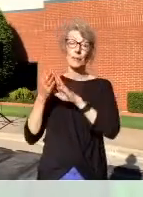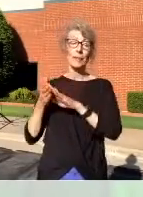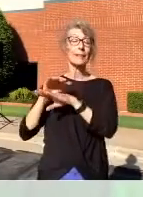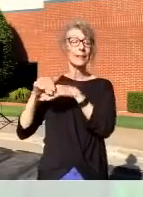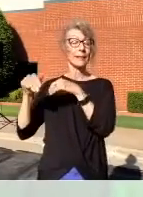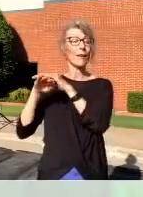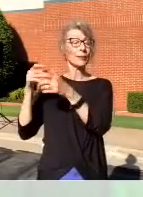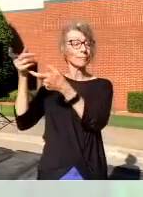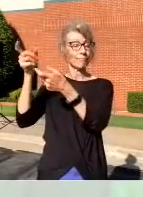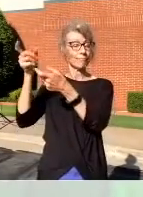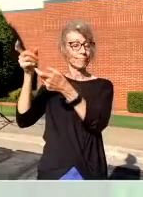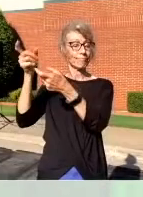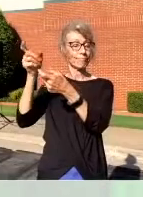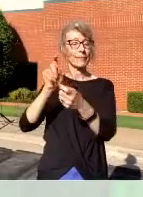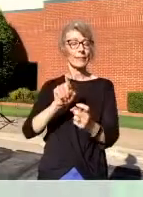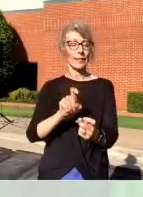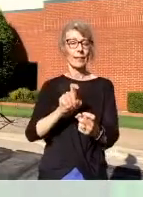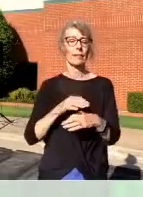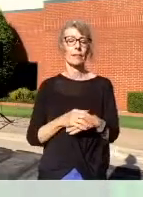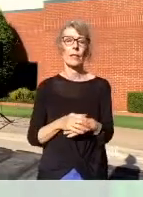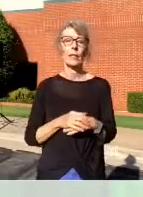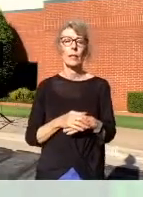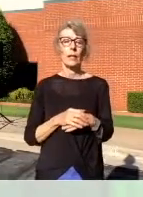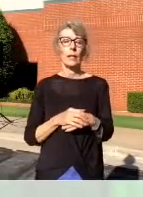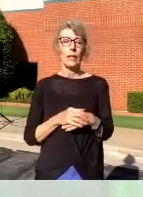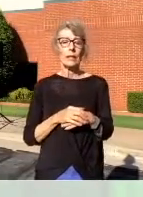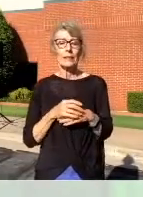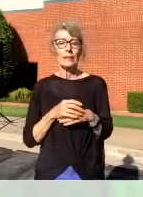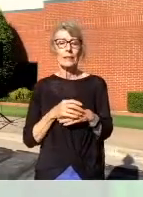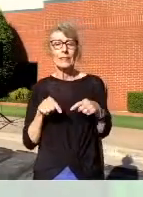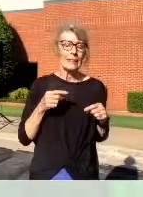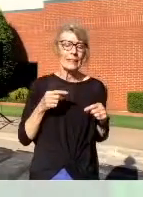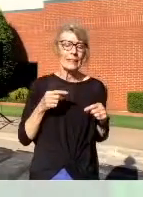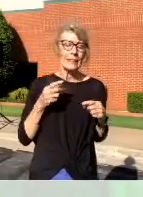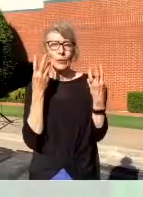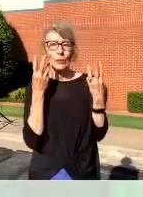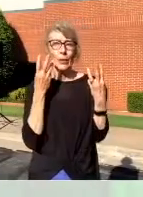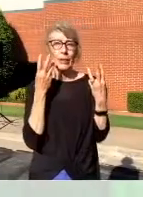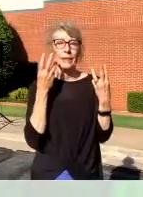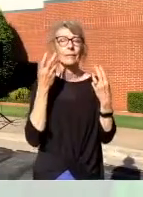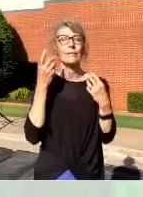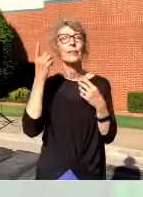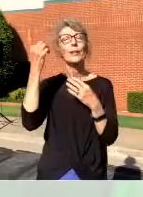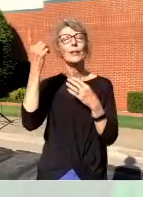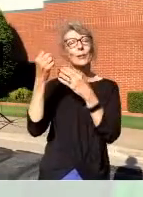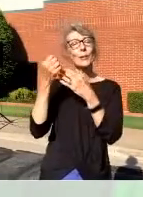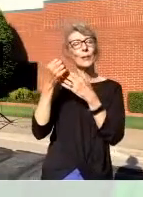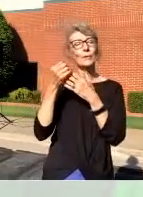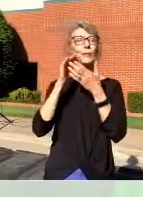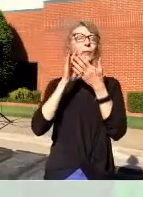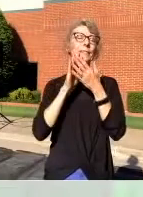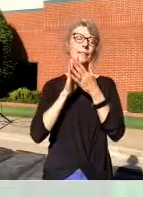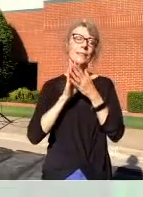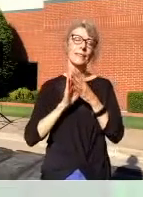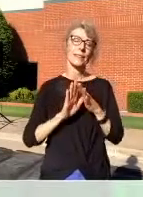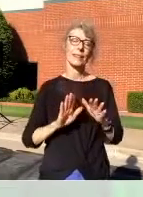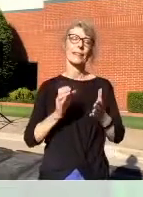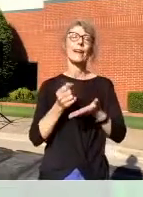God, I pray that you will relieve any anxiety that all of us may have with this upcoming school year, Father, but just realize as we stay focused on